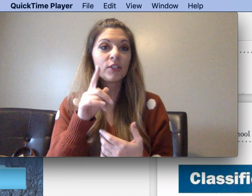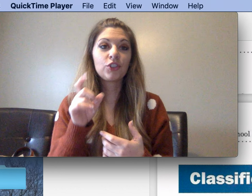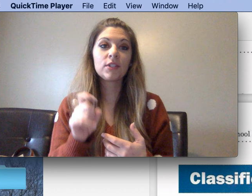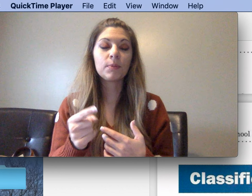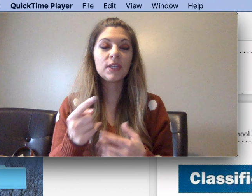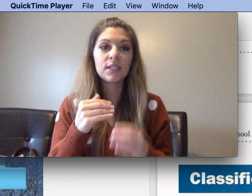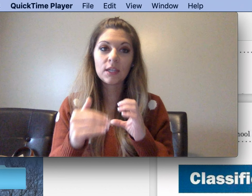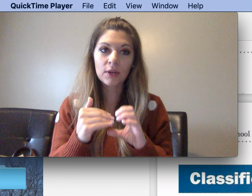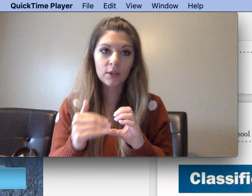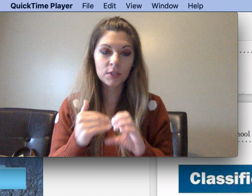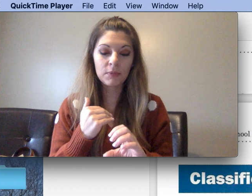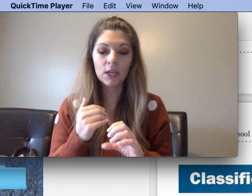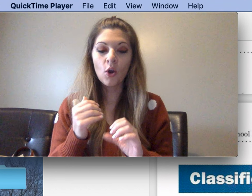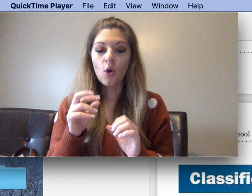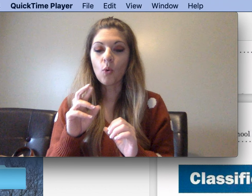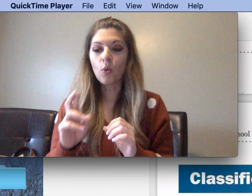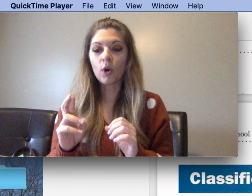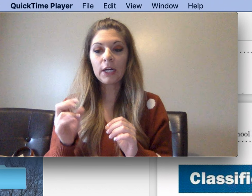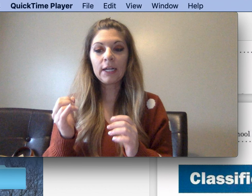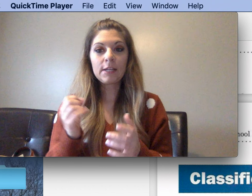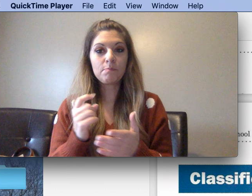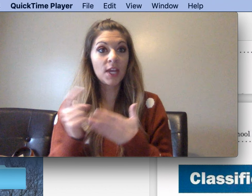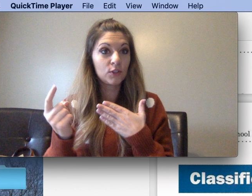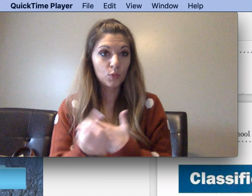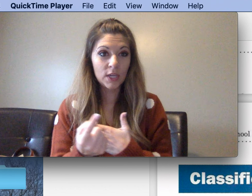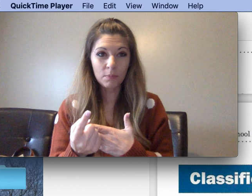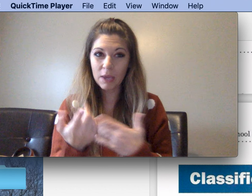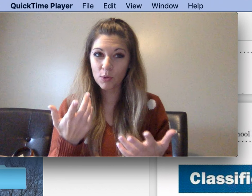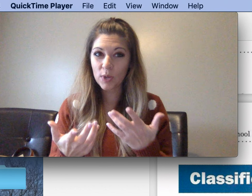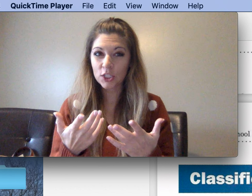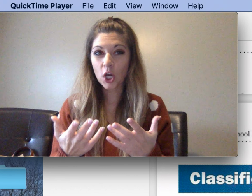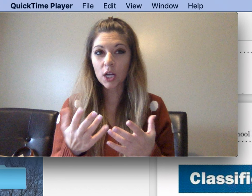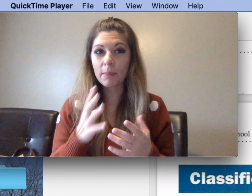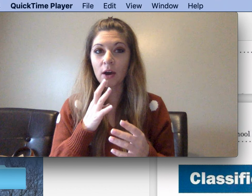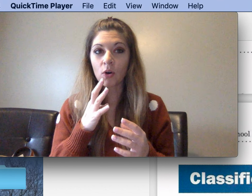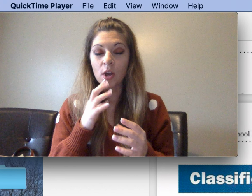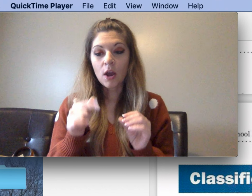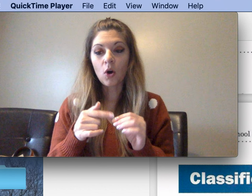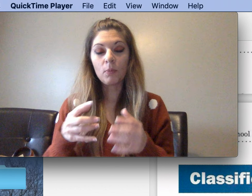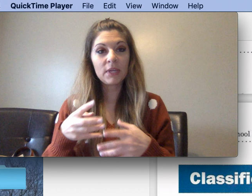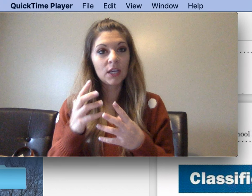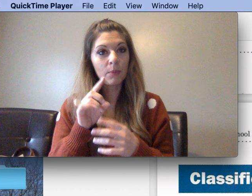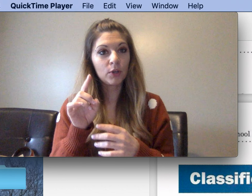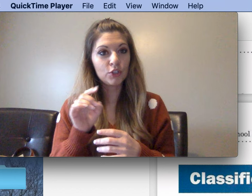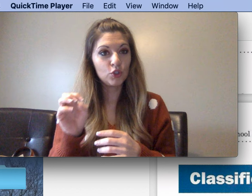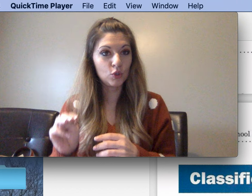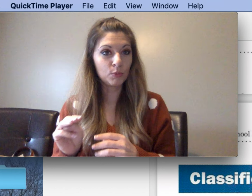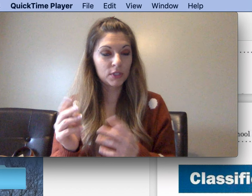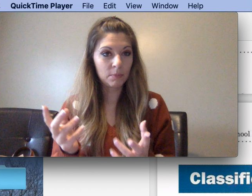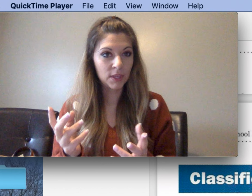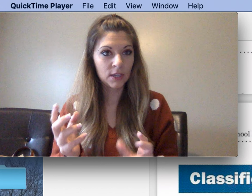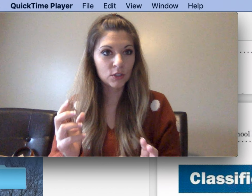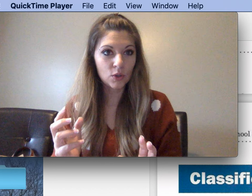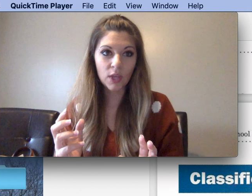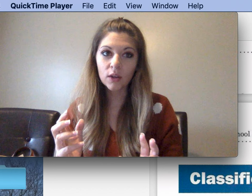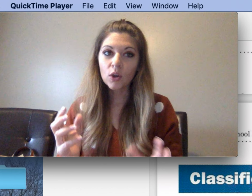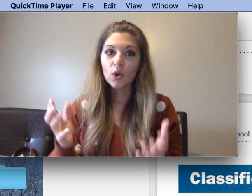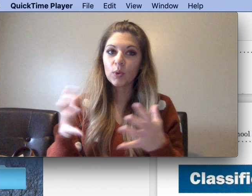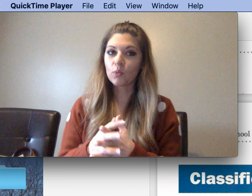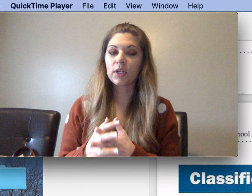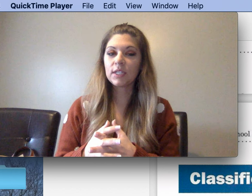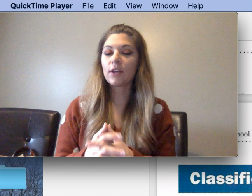have questions, please email them to me, or next week maybe we can talk about all meeting up on a Zoom or something so